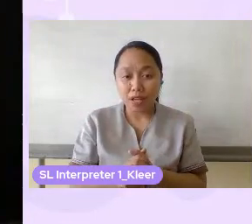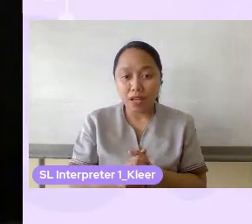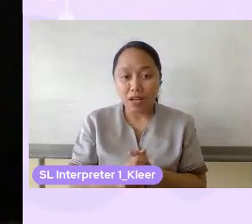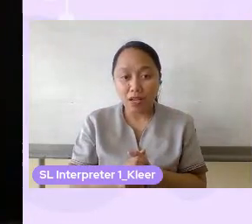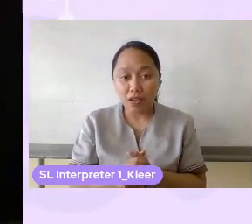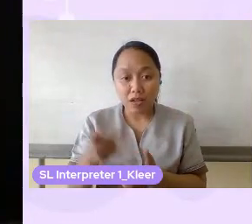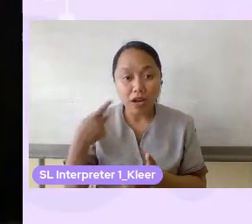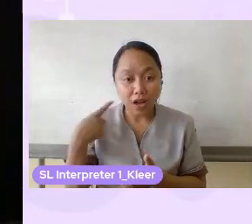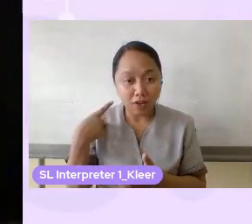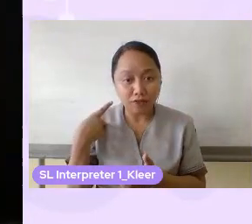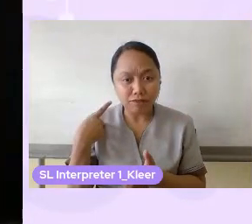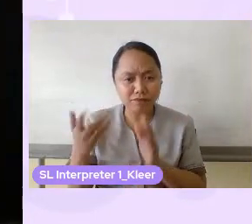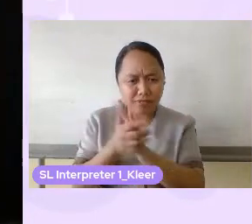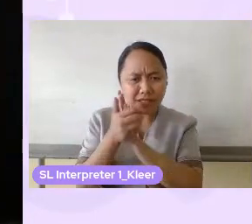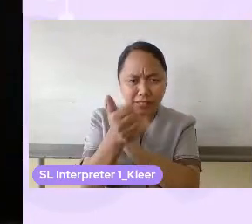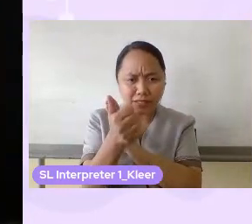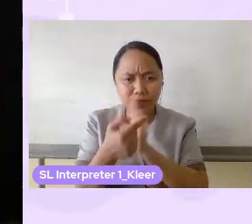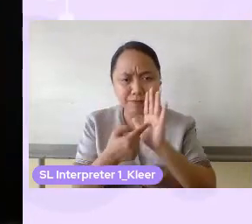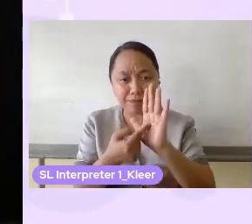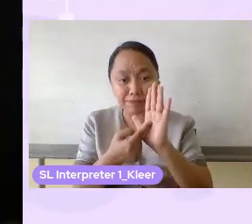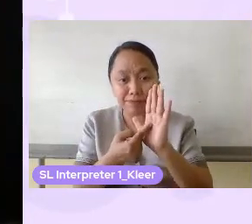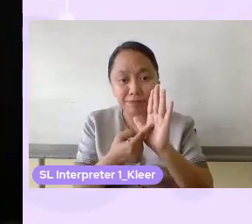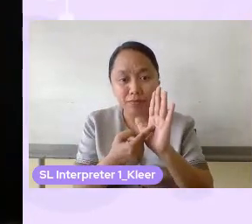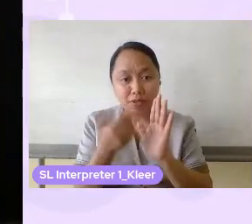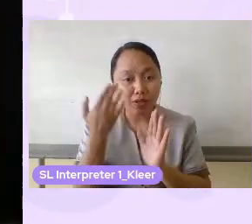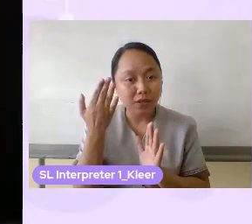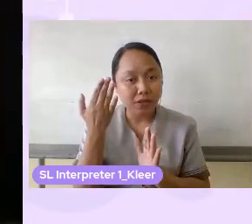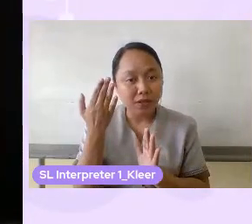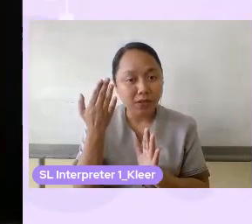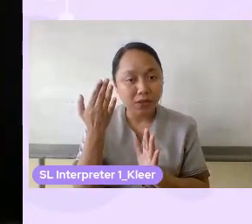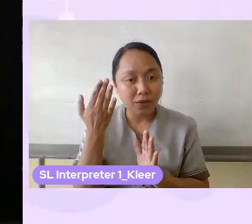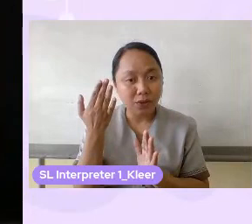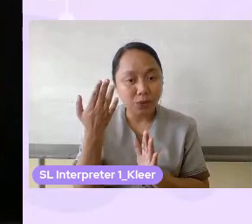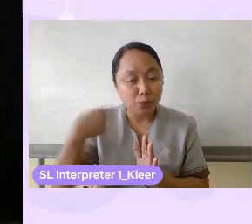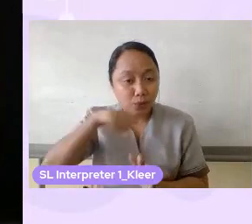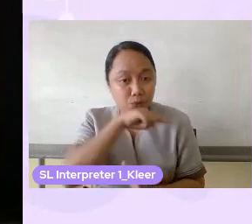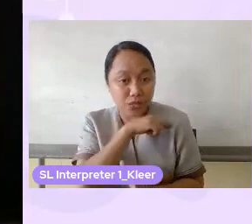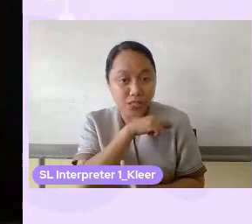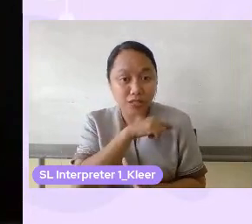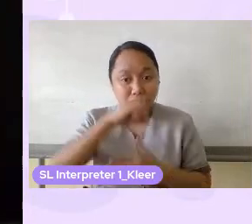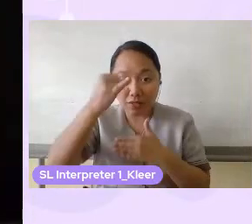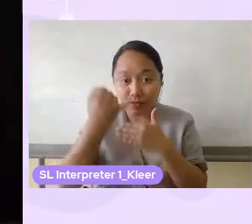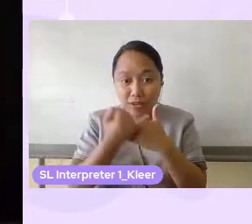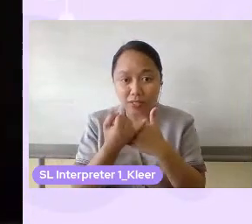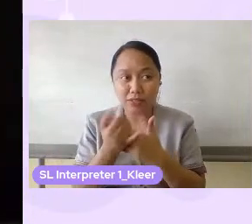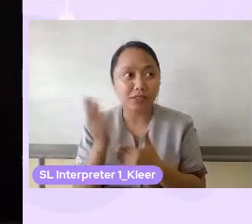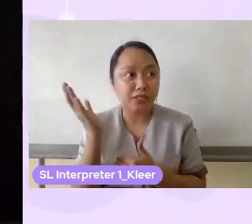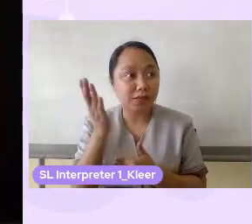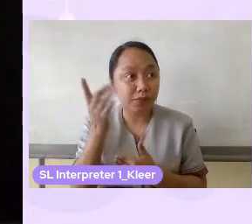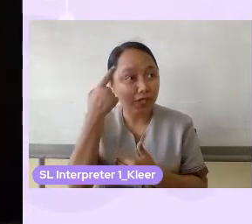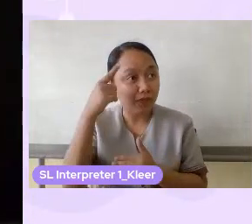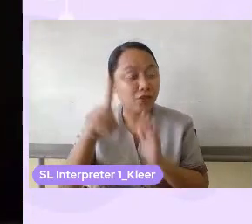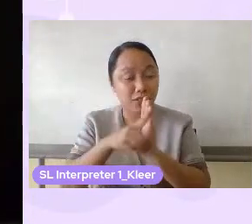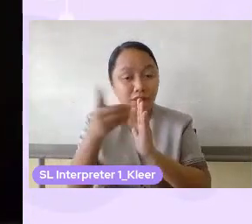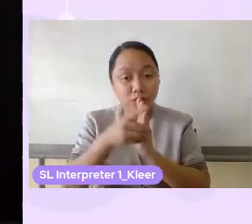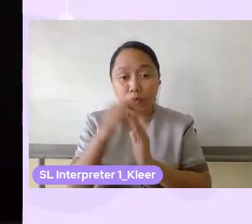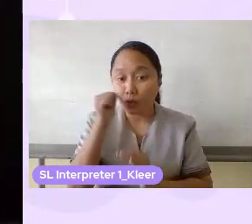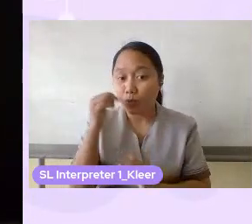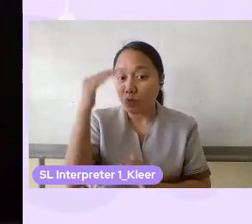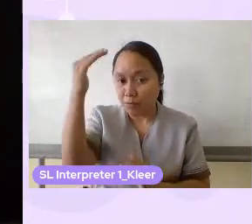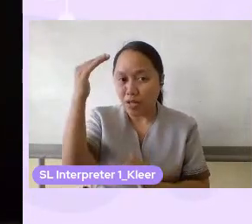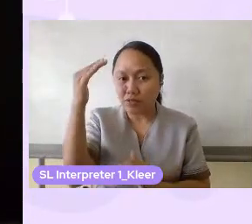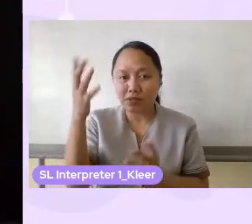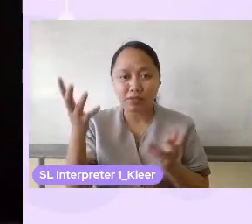plenipotentiary, na-invite po tayo to speak in Digital Women Leaders Breakfast, one of the